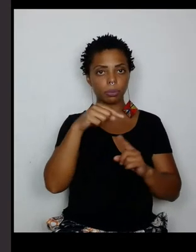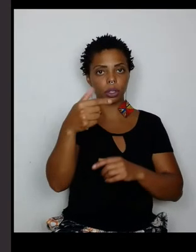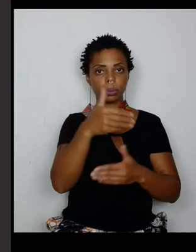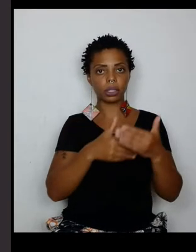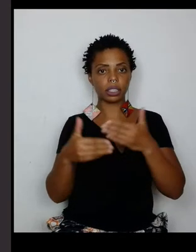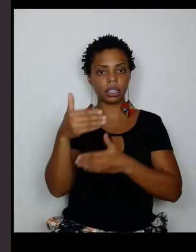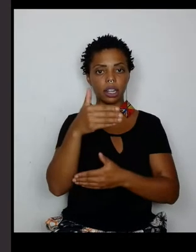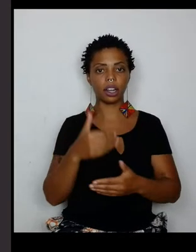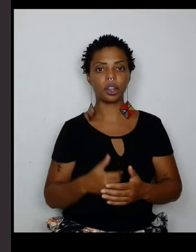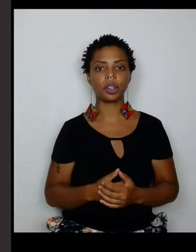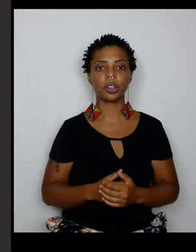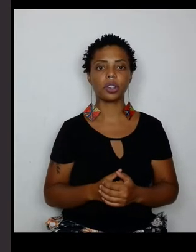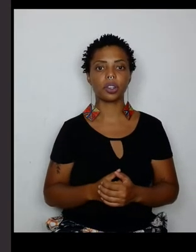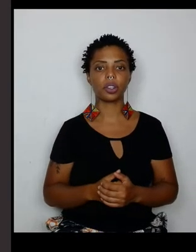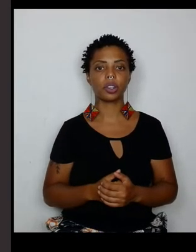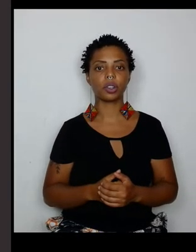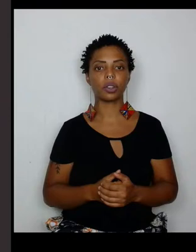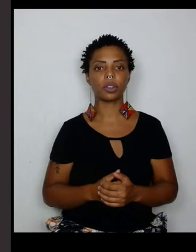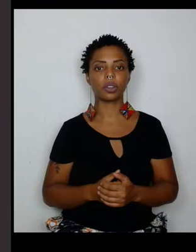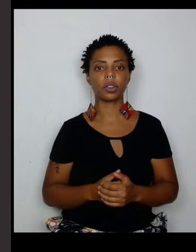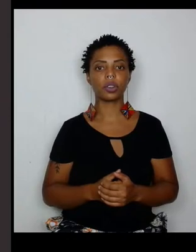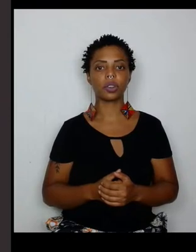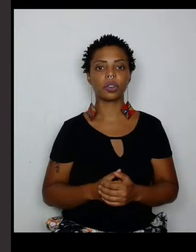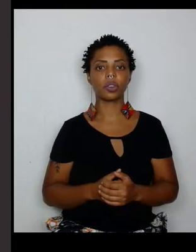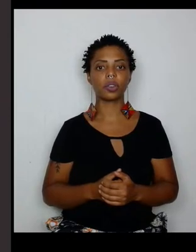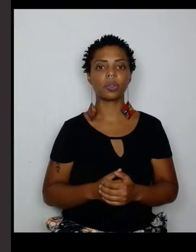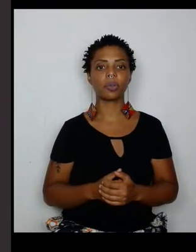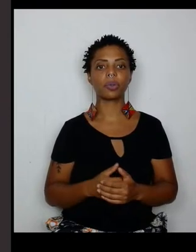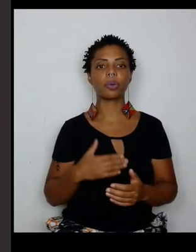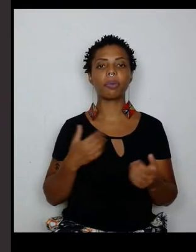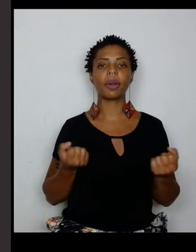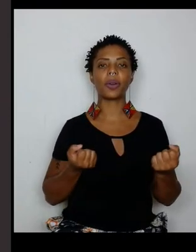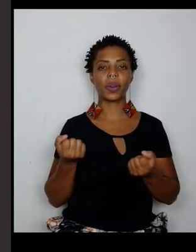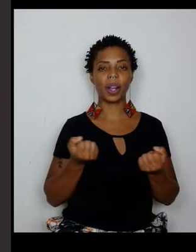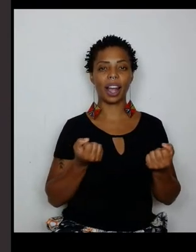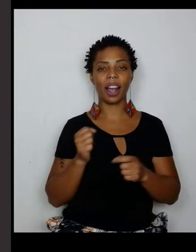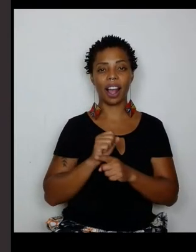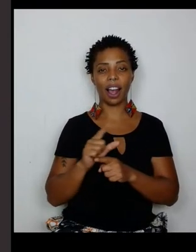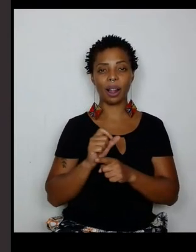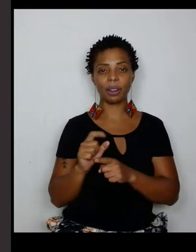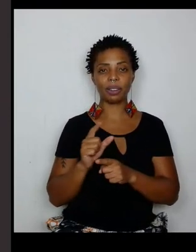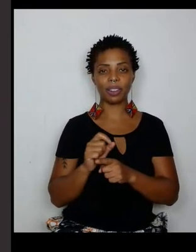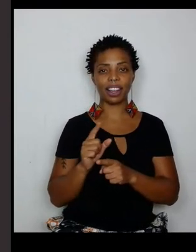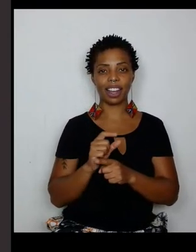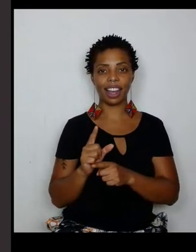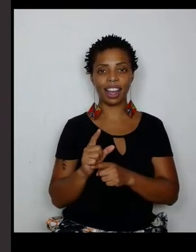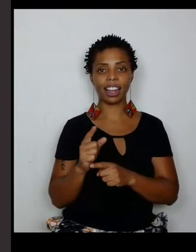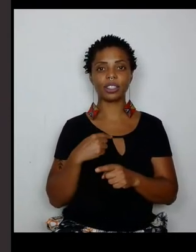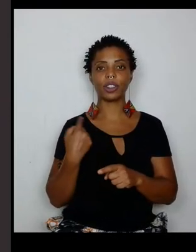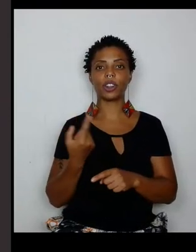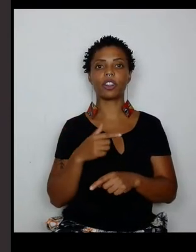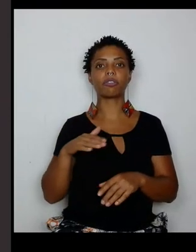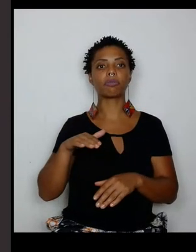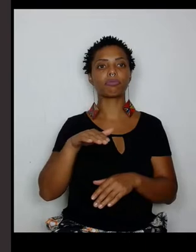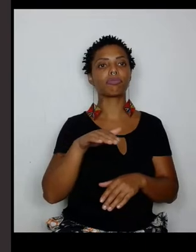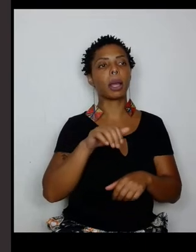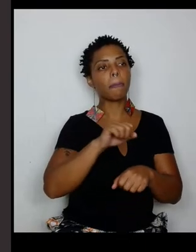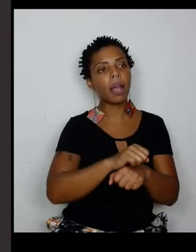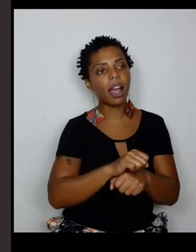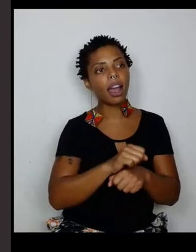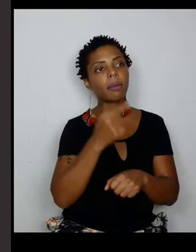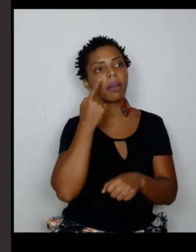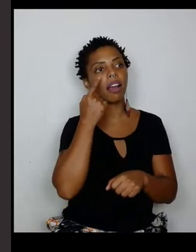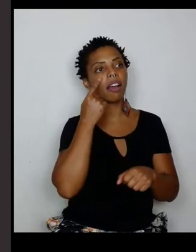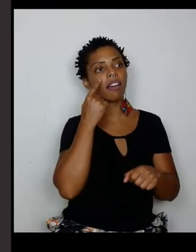in my rented renault 25 sedan we'd make stops to see art along the way and remain in brittany for two or three nights before we